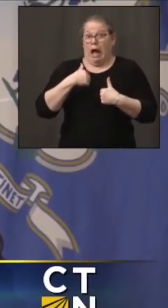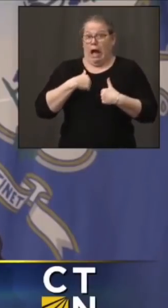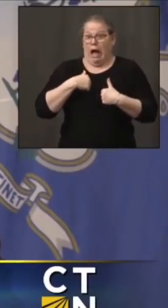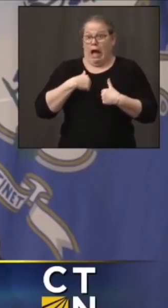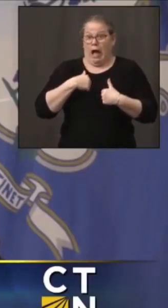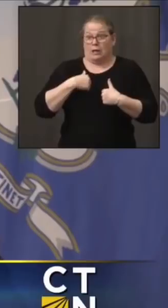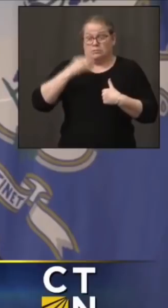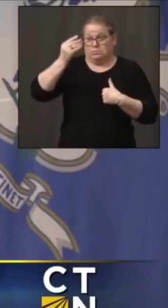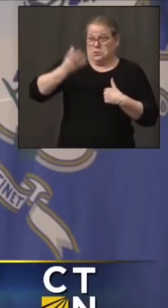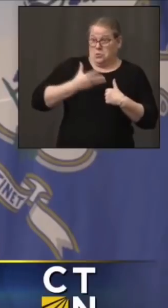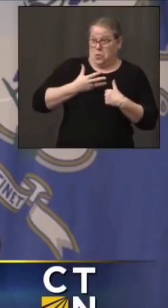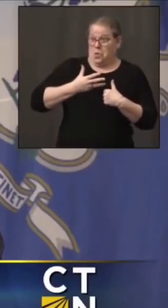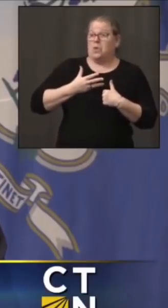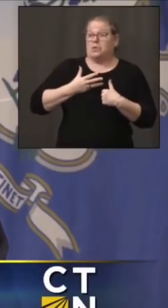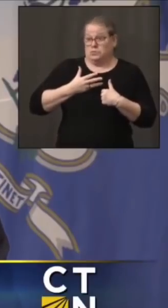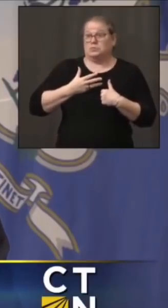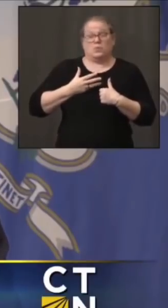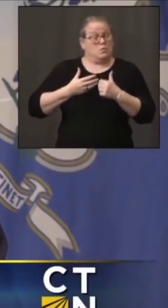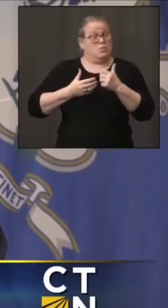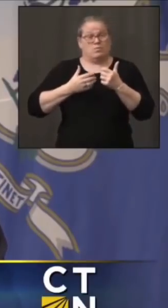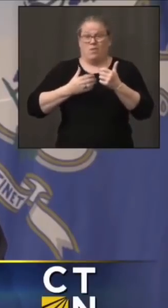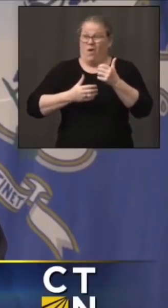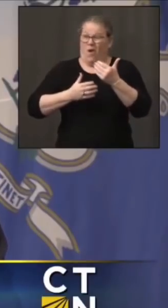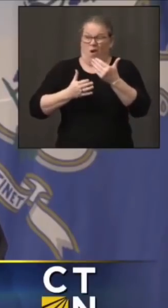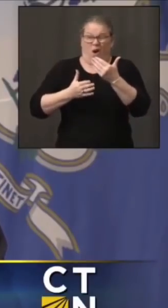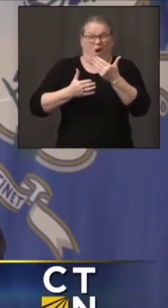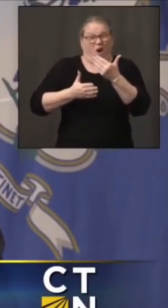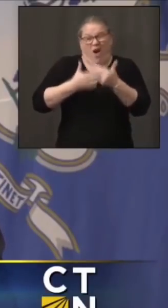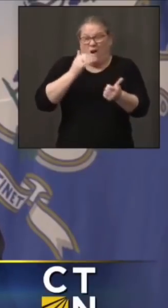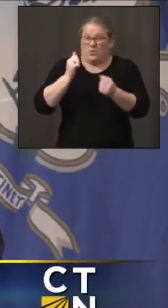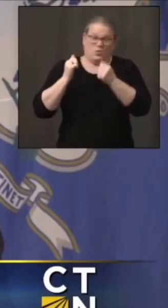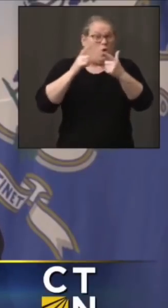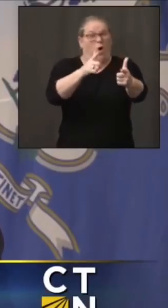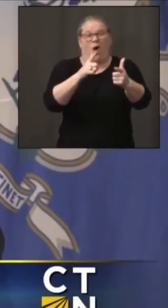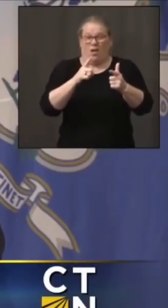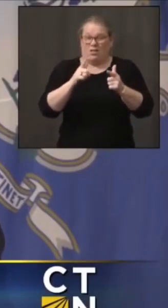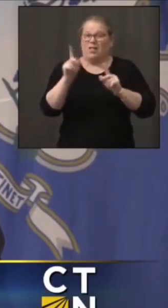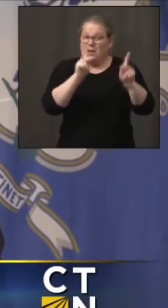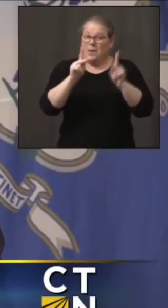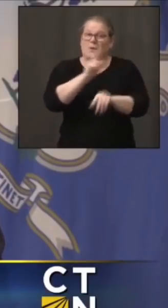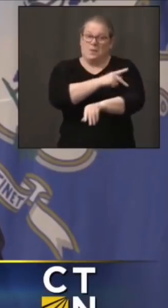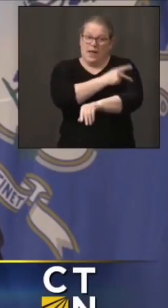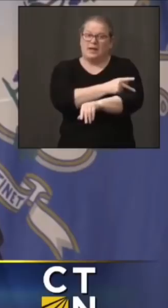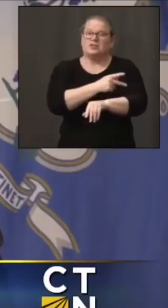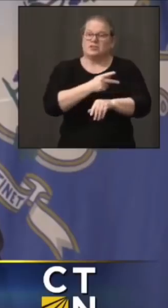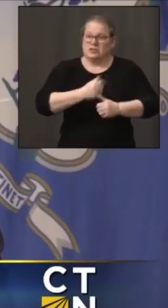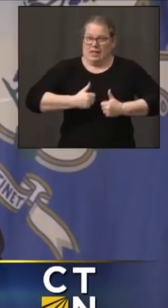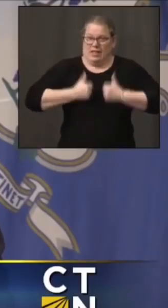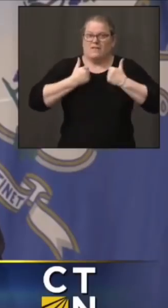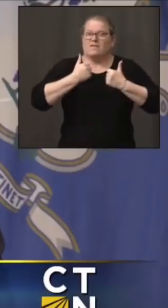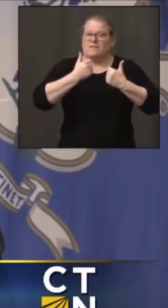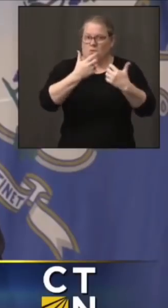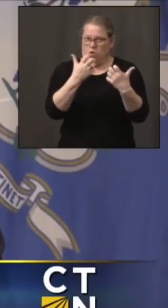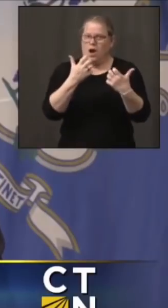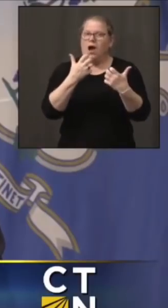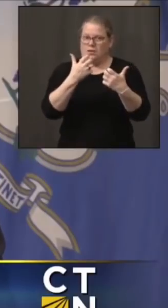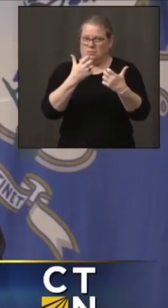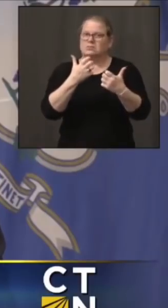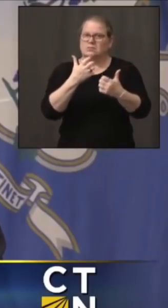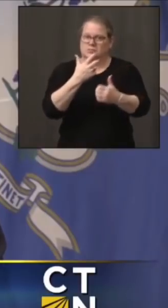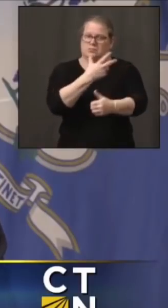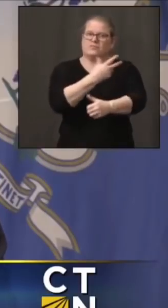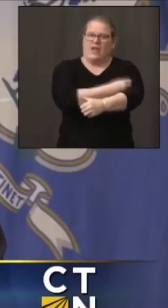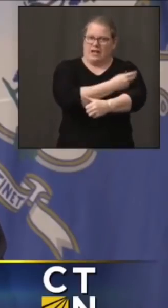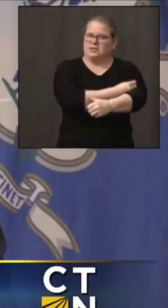get the vaccine and are getting vaccinated and will have their first vaccine. I understand there's a little more hesitancy when it comes to some of the